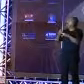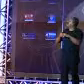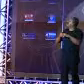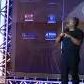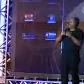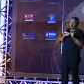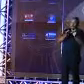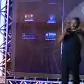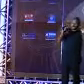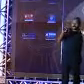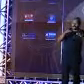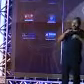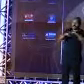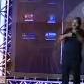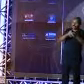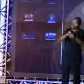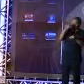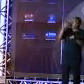But you see,